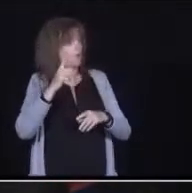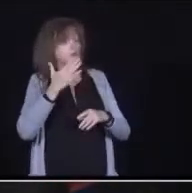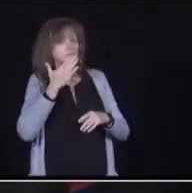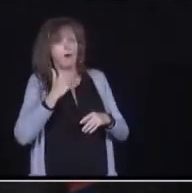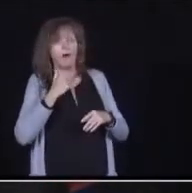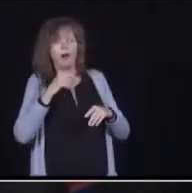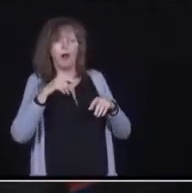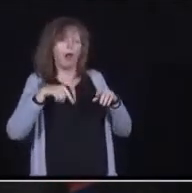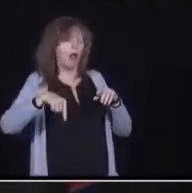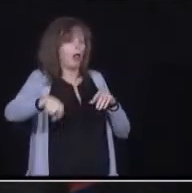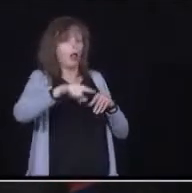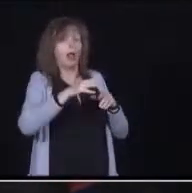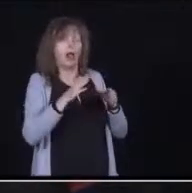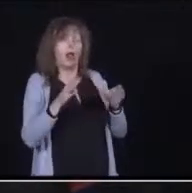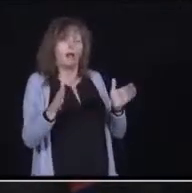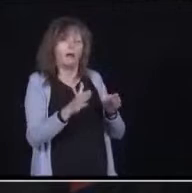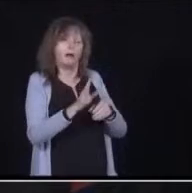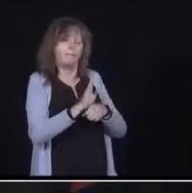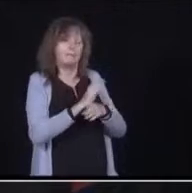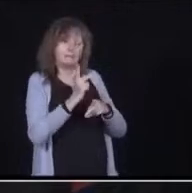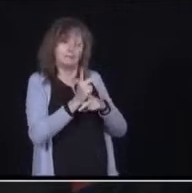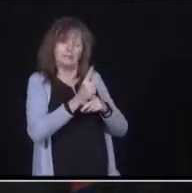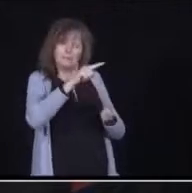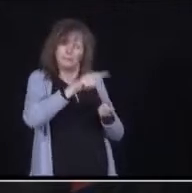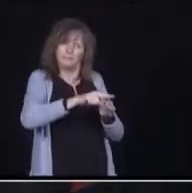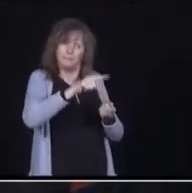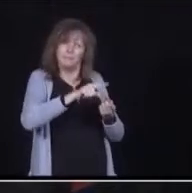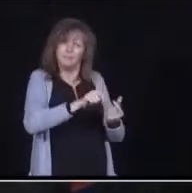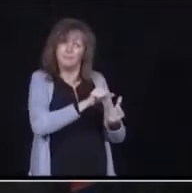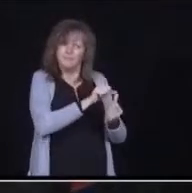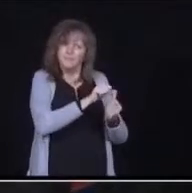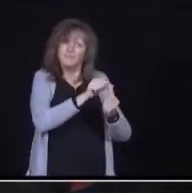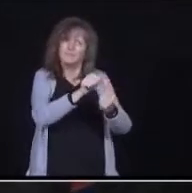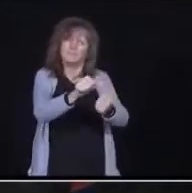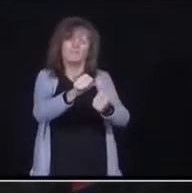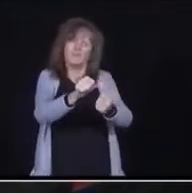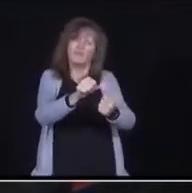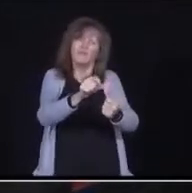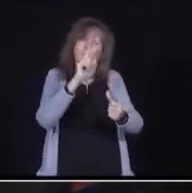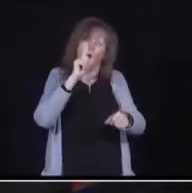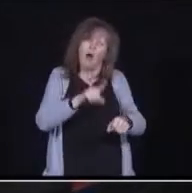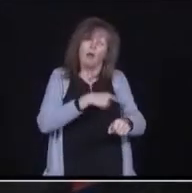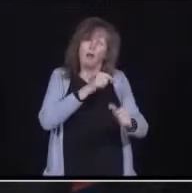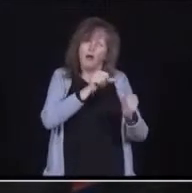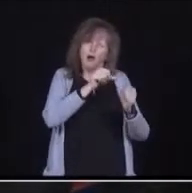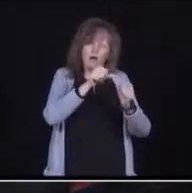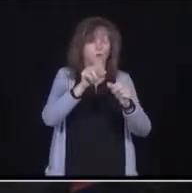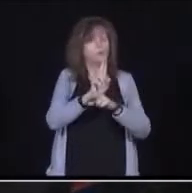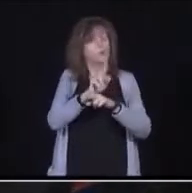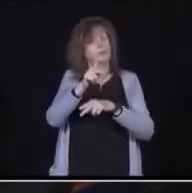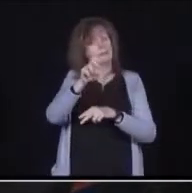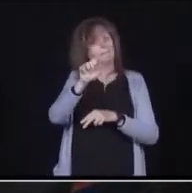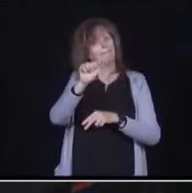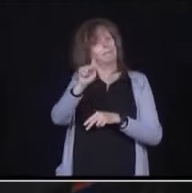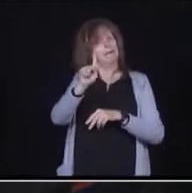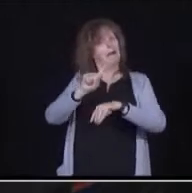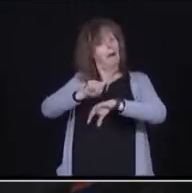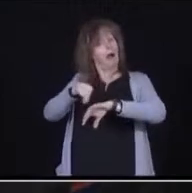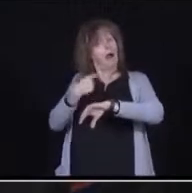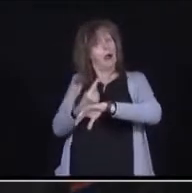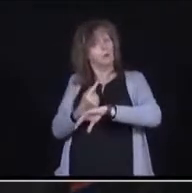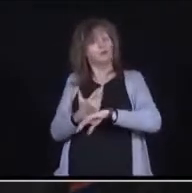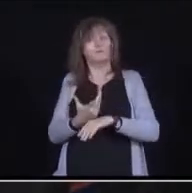maintain the rates, and as long as we can, the off-peak hours. It's absolutely critical that small businesses, large businesses,